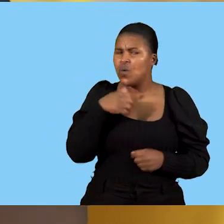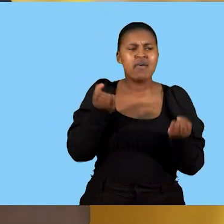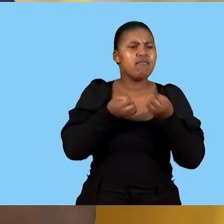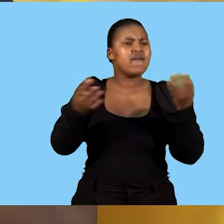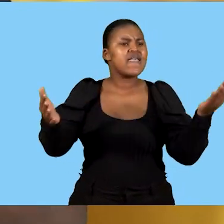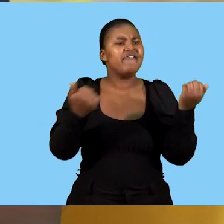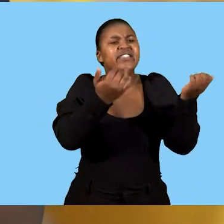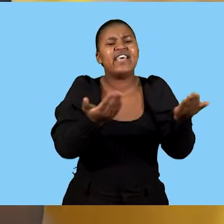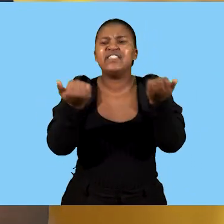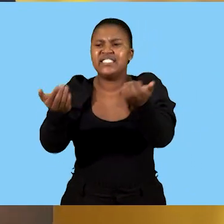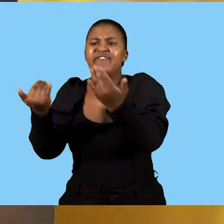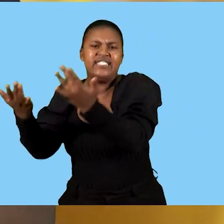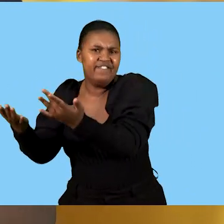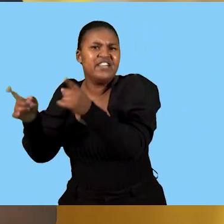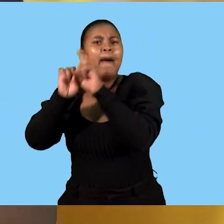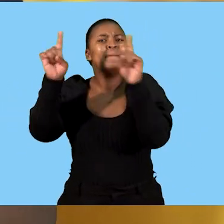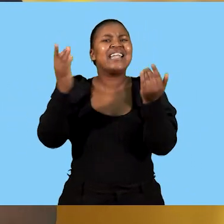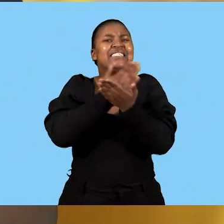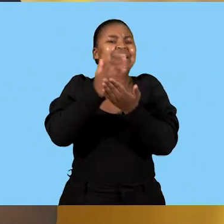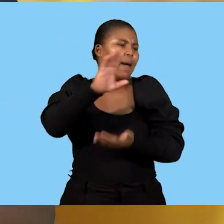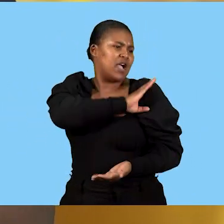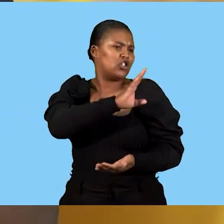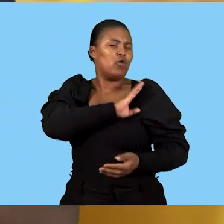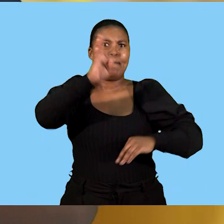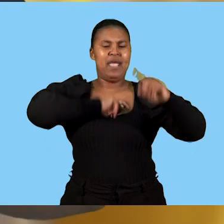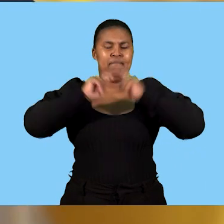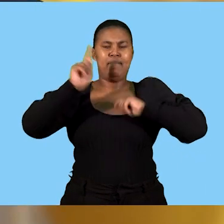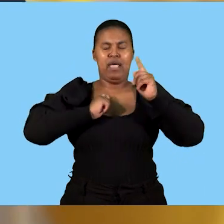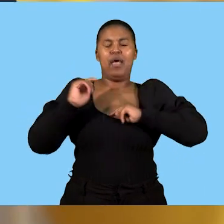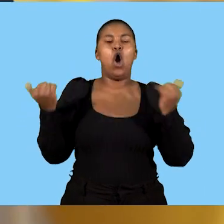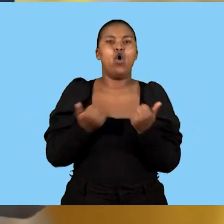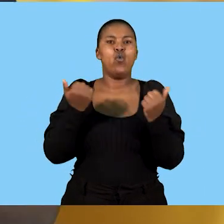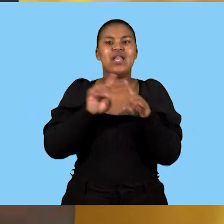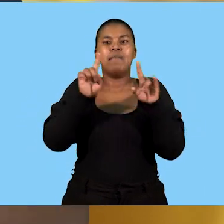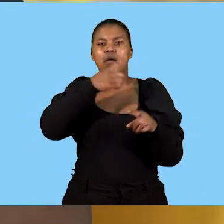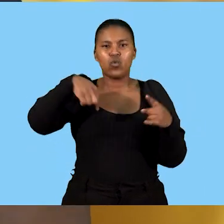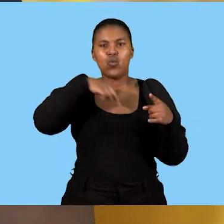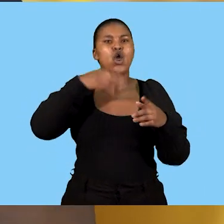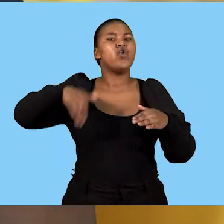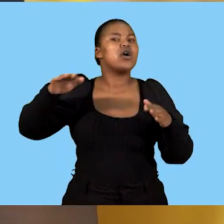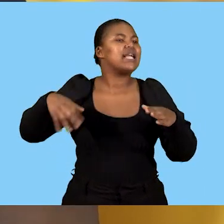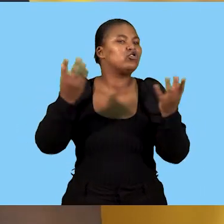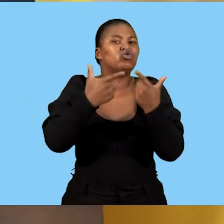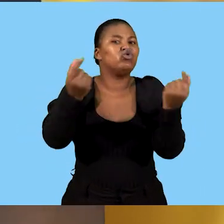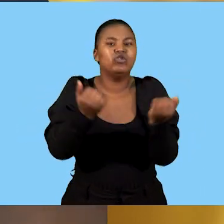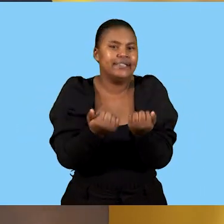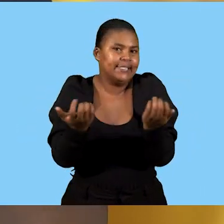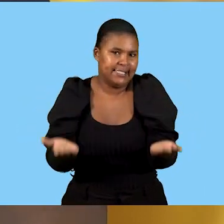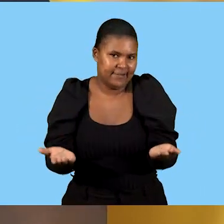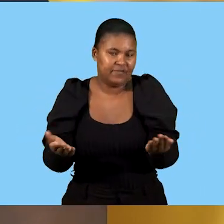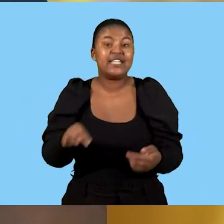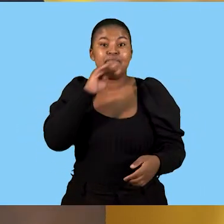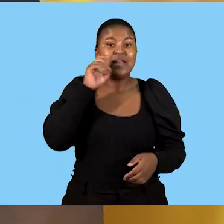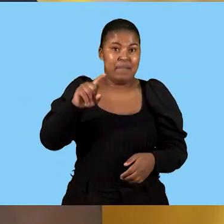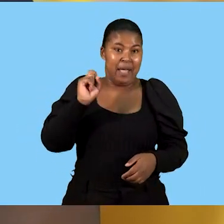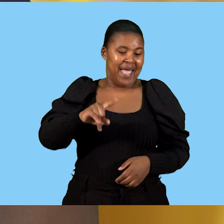paid us, yet we have not yet rendered the service to them. And maybe the service will be rendered in the next financial year. Therefore, we consider that